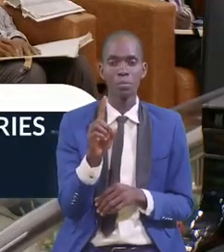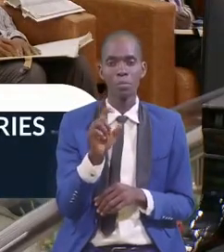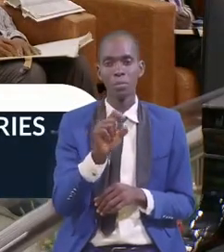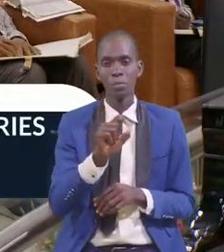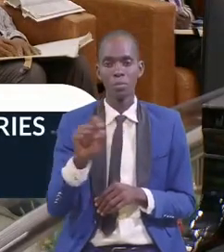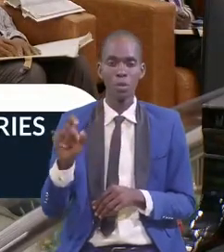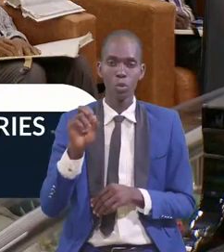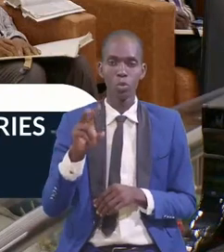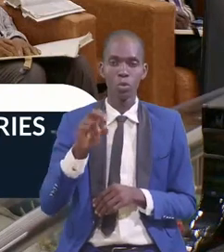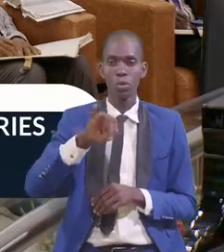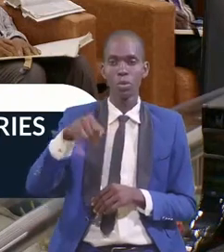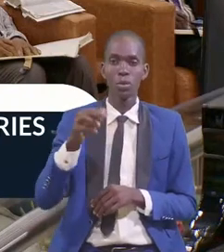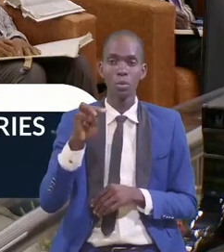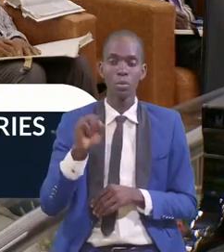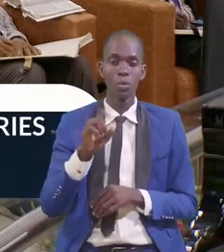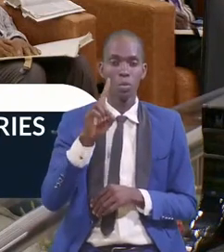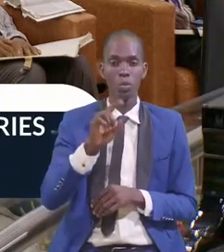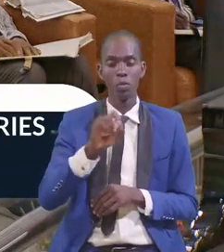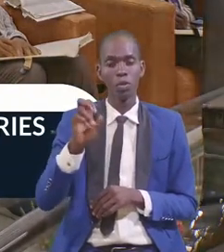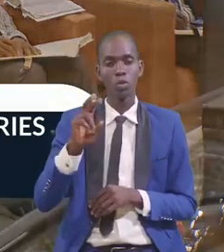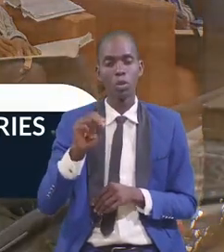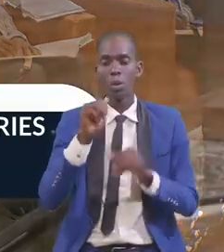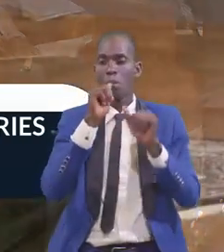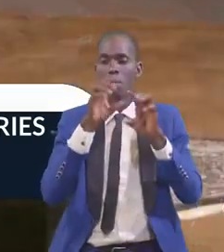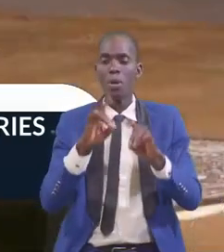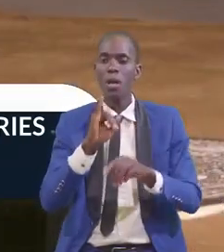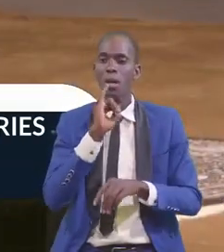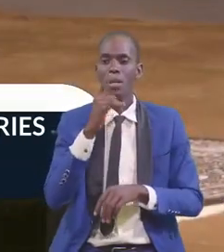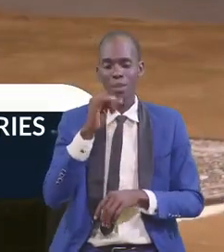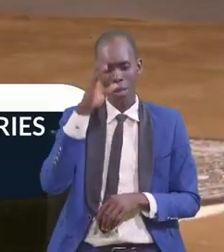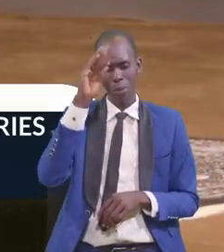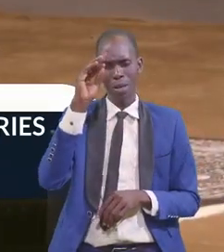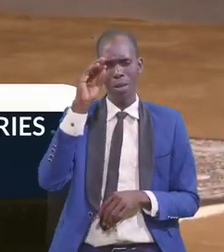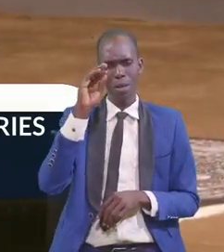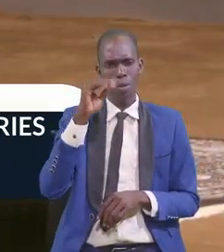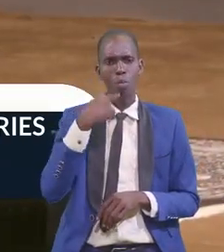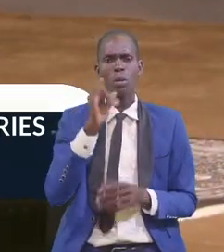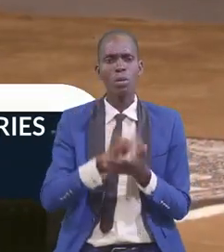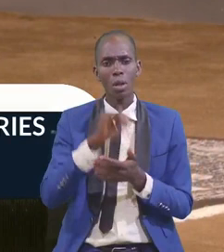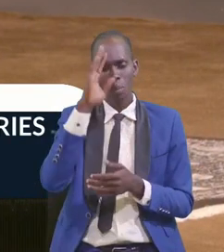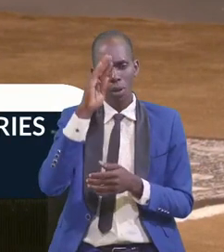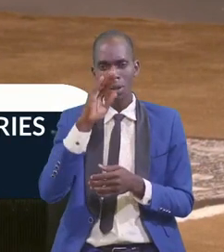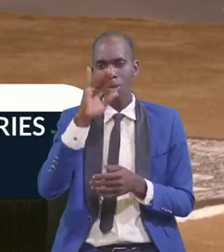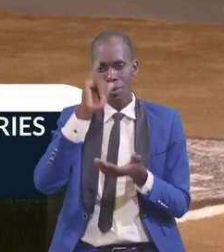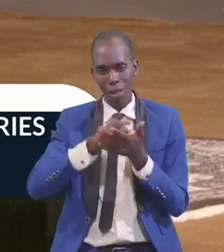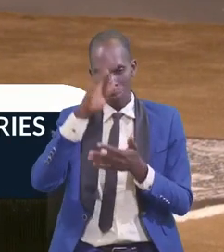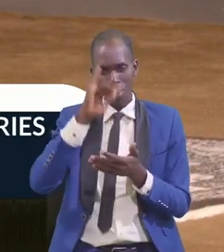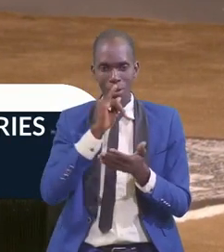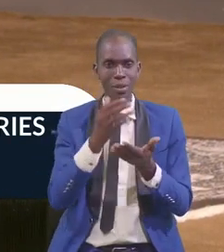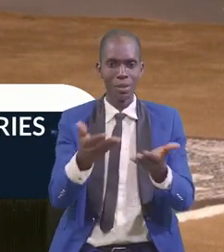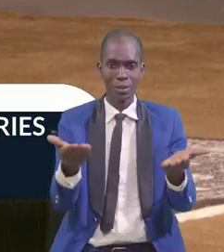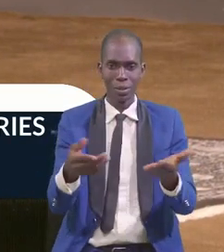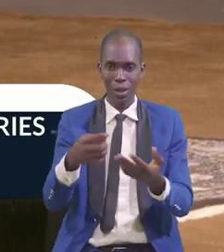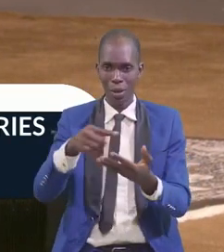from verse 12. Blessed is the man. That man is here tonight. That woman is here